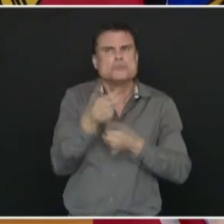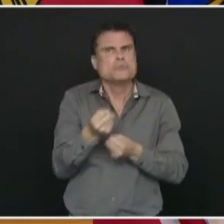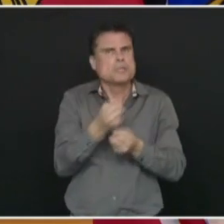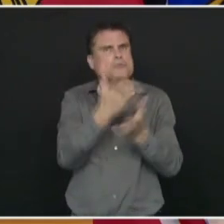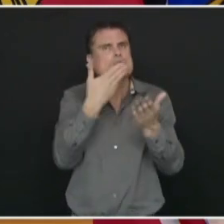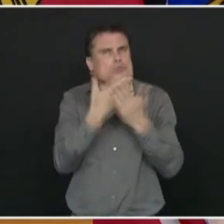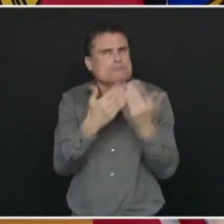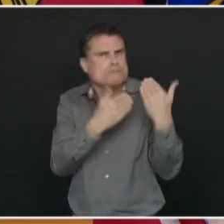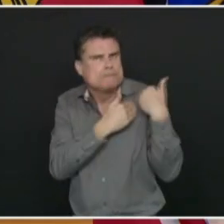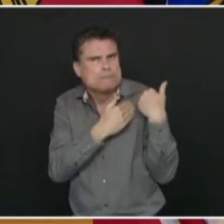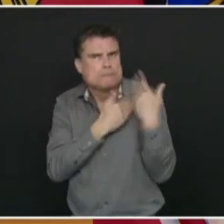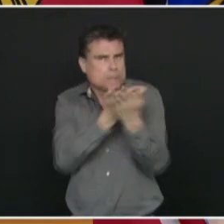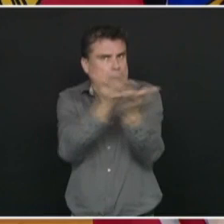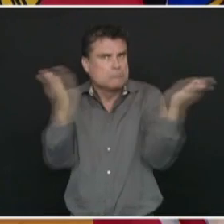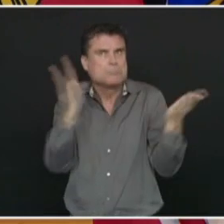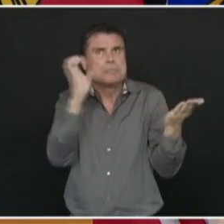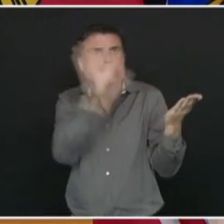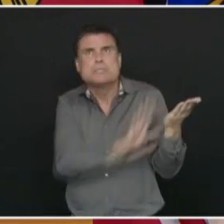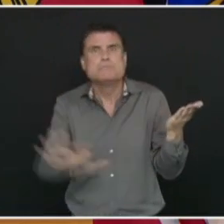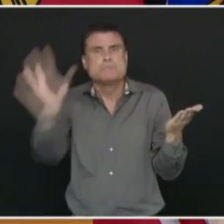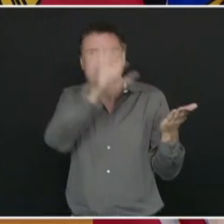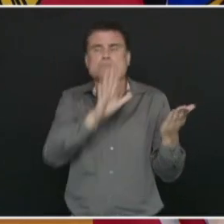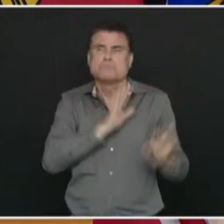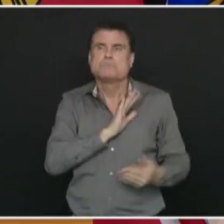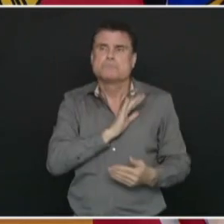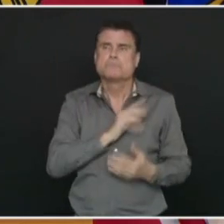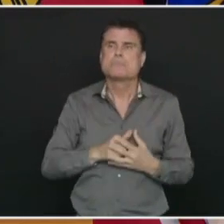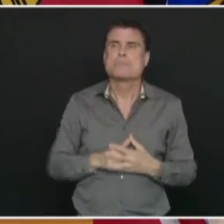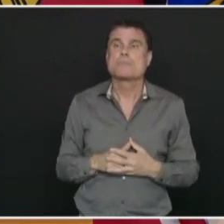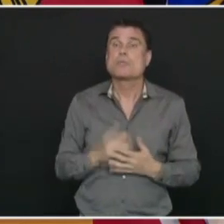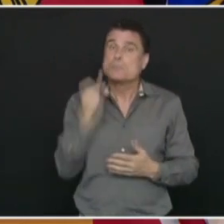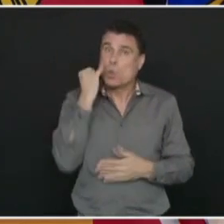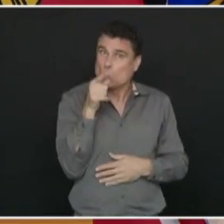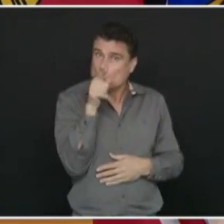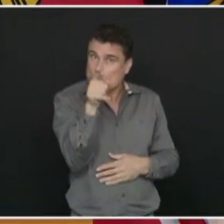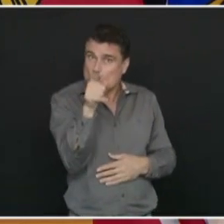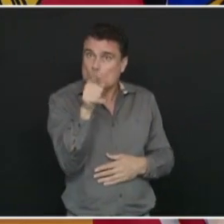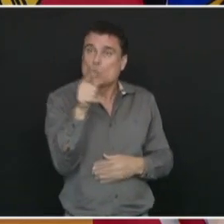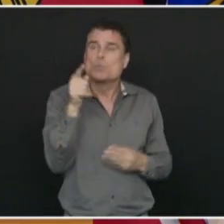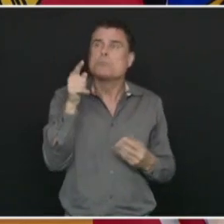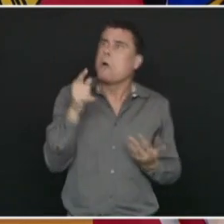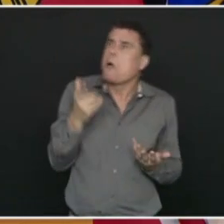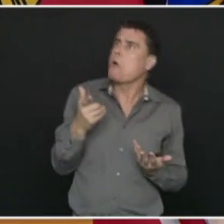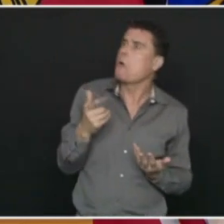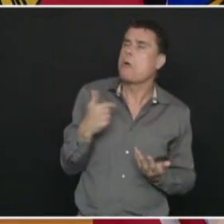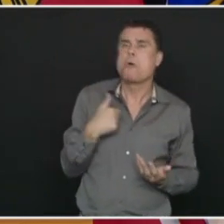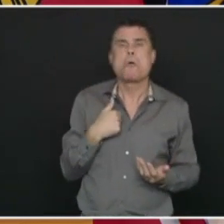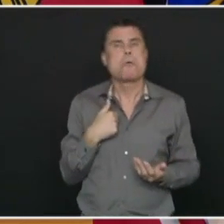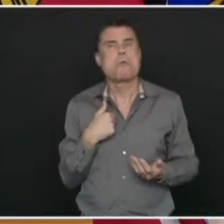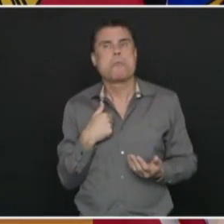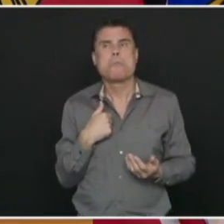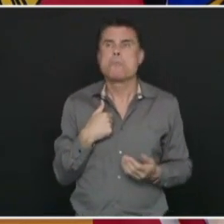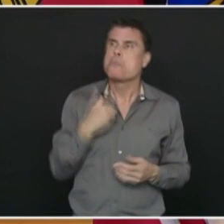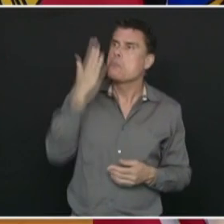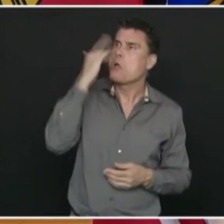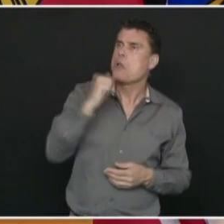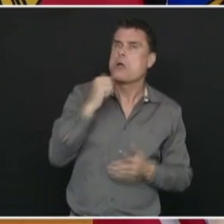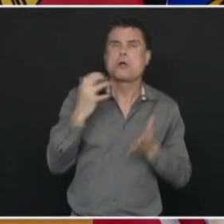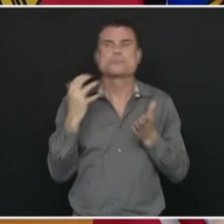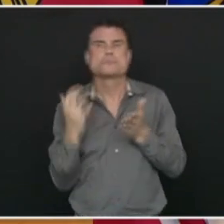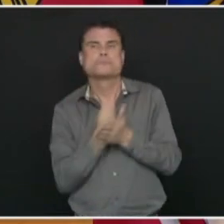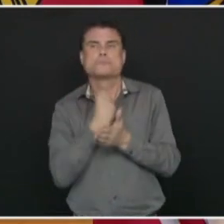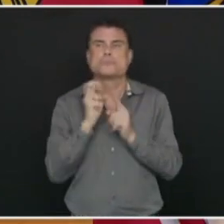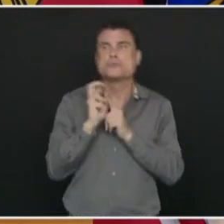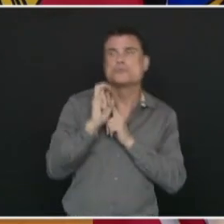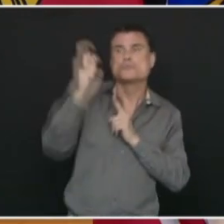England talking about some changes there of the use of ventilators. I'm just wondering if there's any change in protocols or the use of ventilators in our system right now. Yeah,